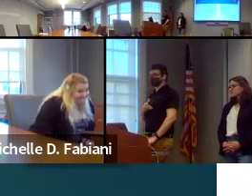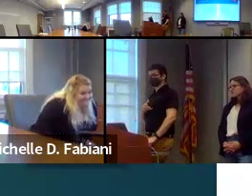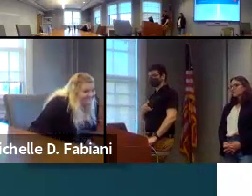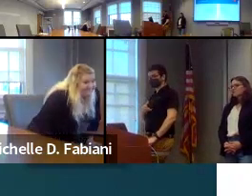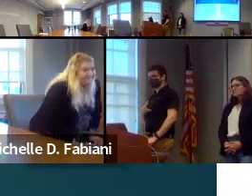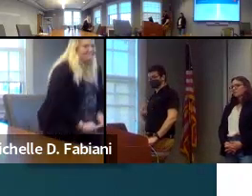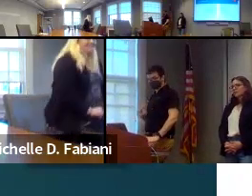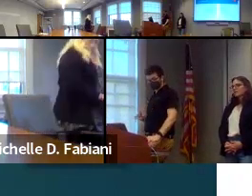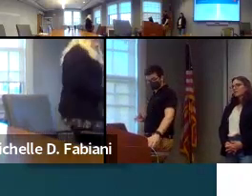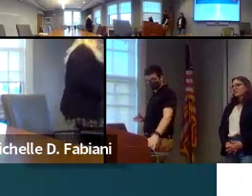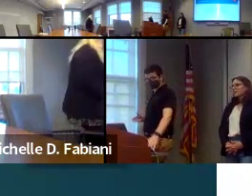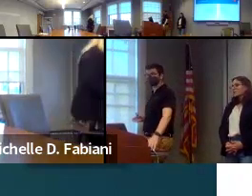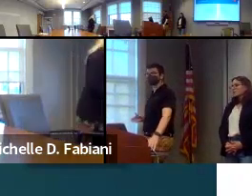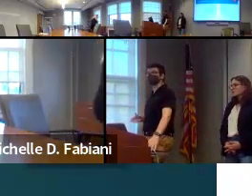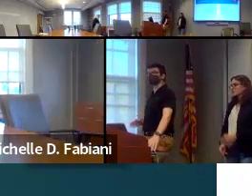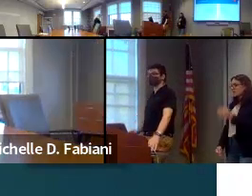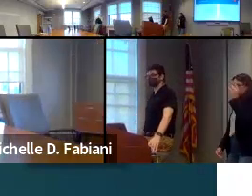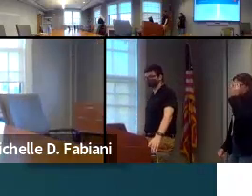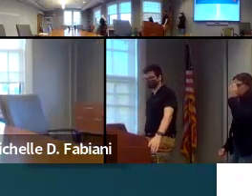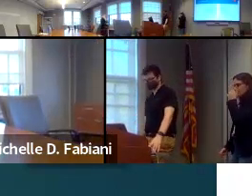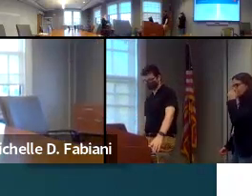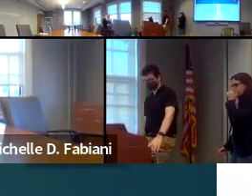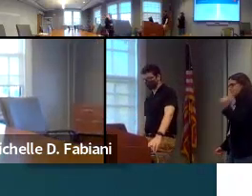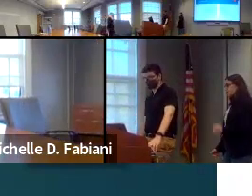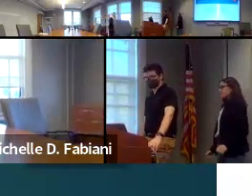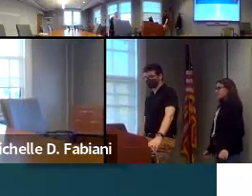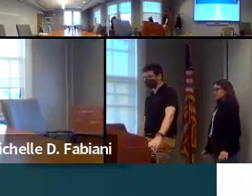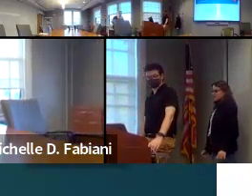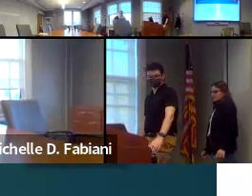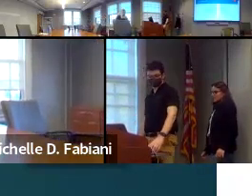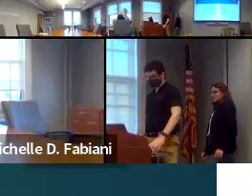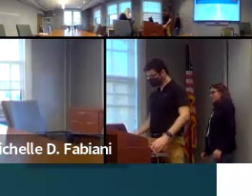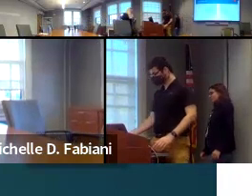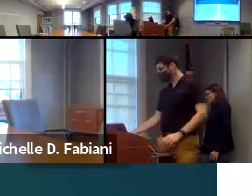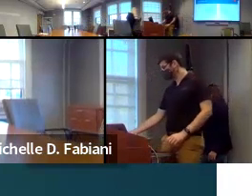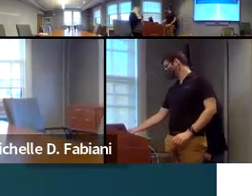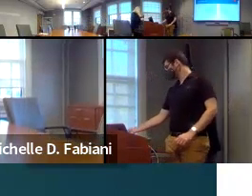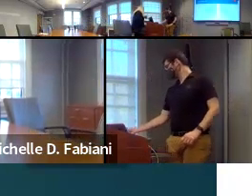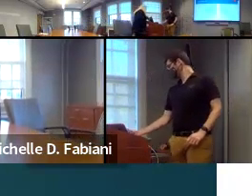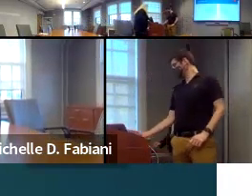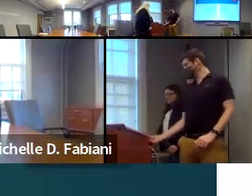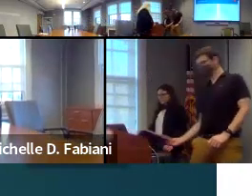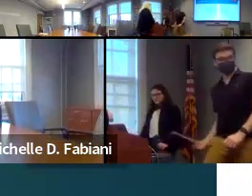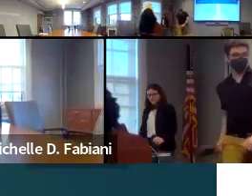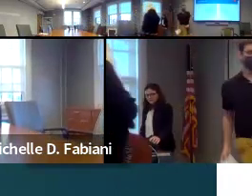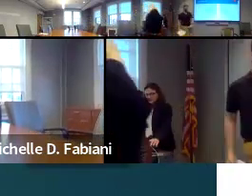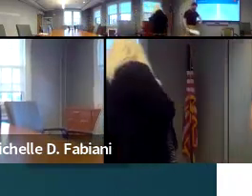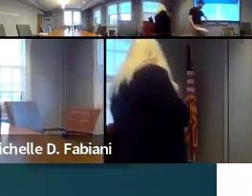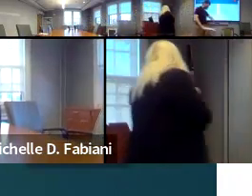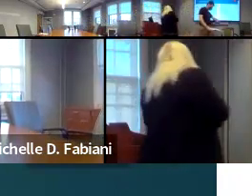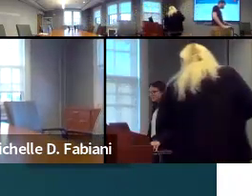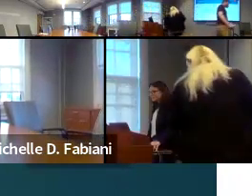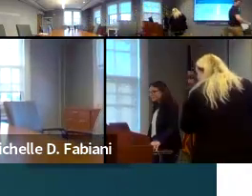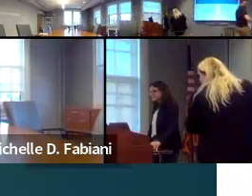And yeah, that's what we have. We're gonna turn it over now to Rachel so that she can tell you a little bit more explicitly about the